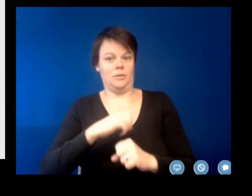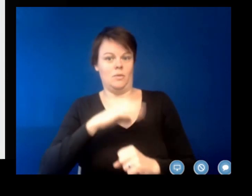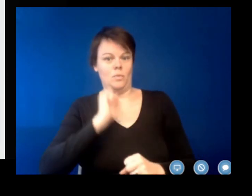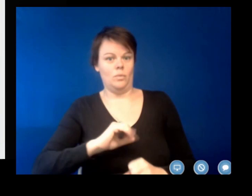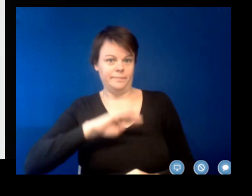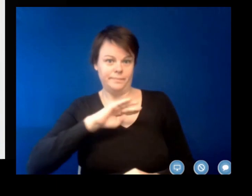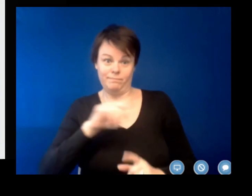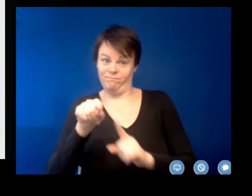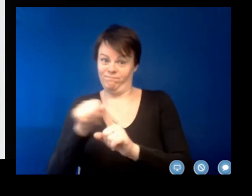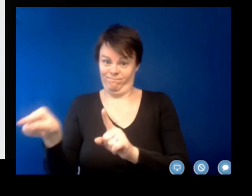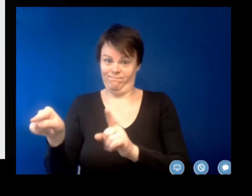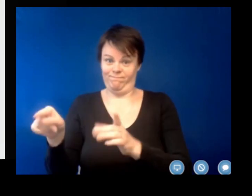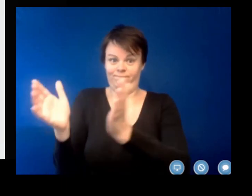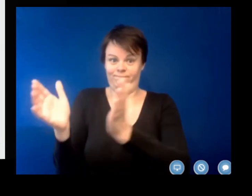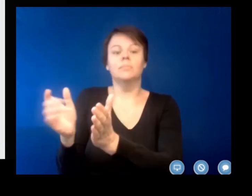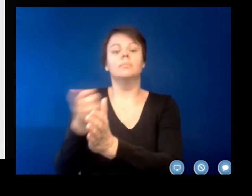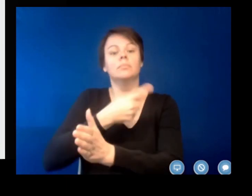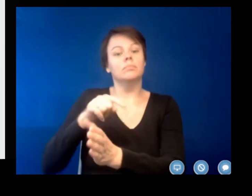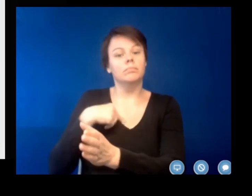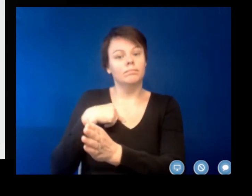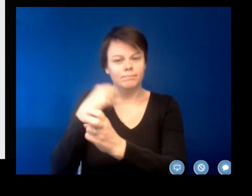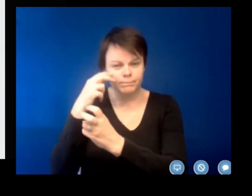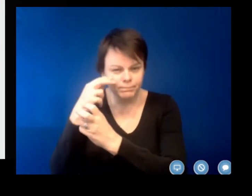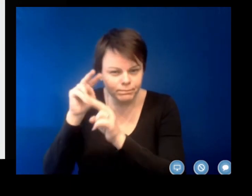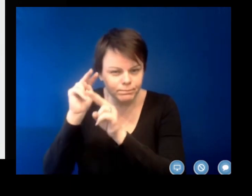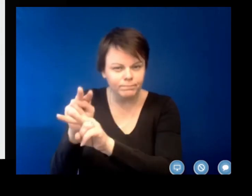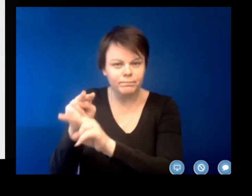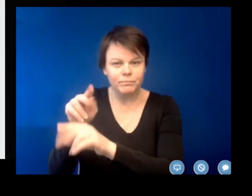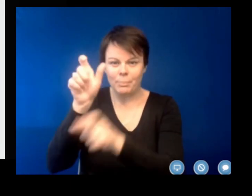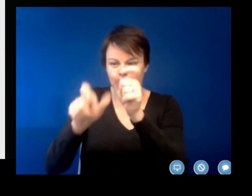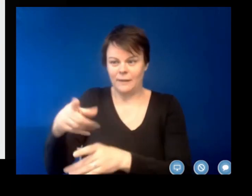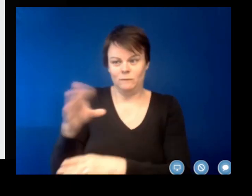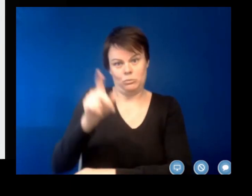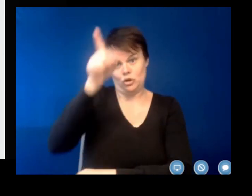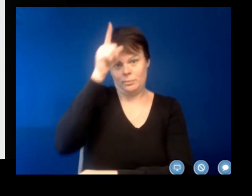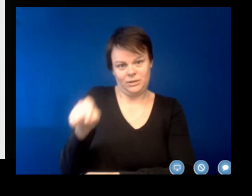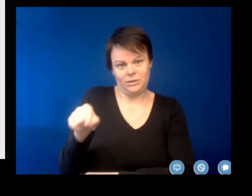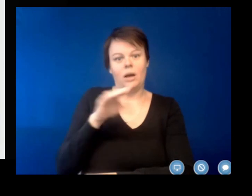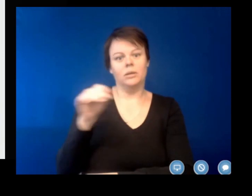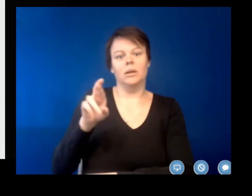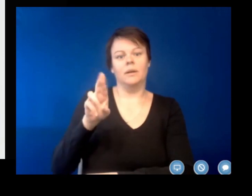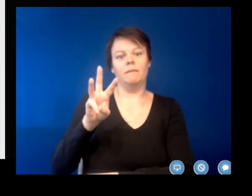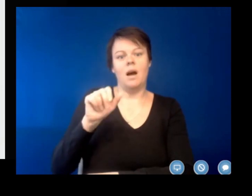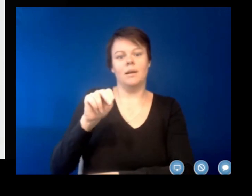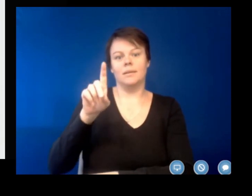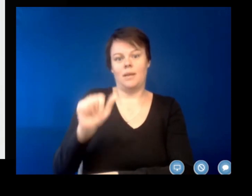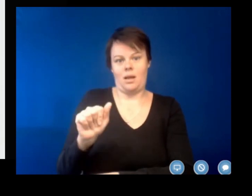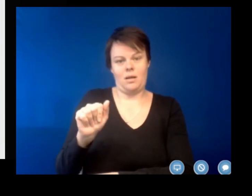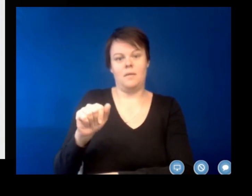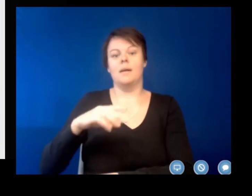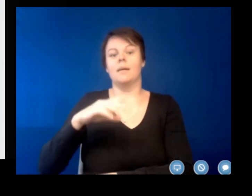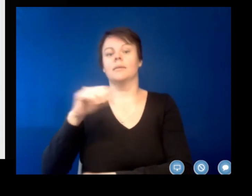make encounter trips to other countries where they face global challenges in order to learn these global